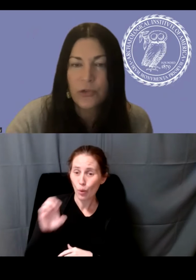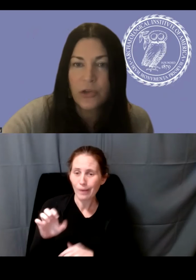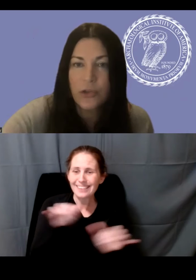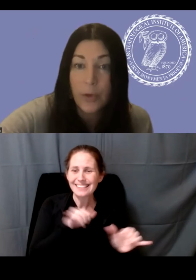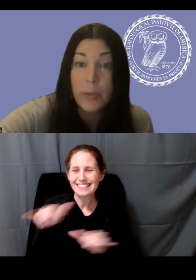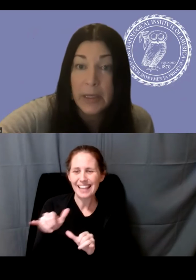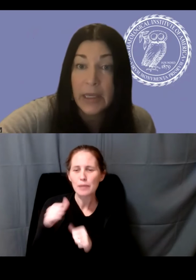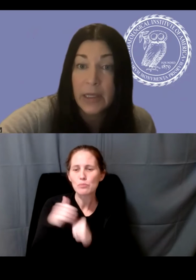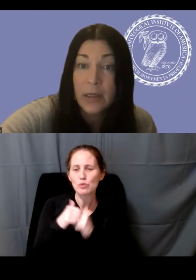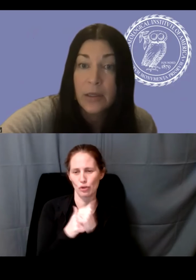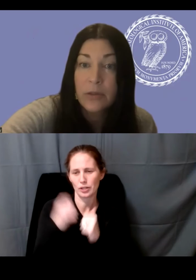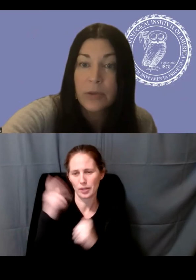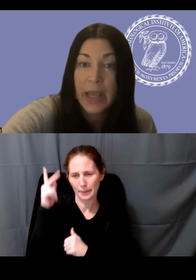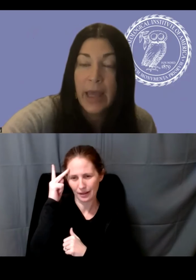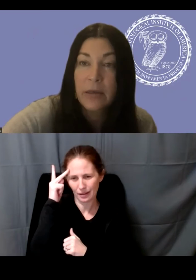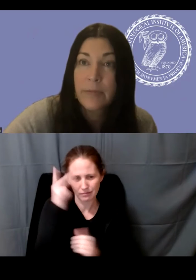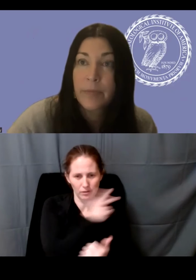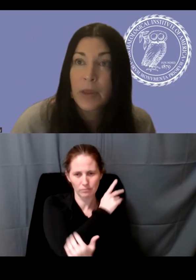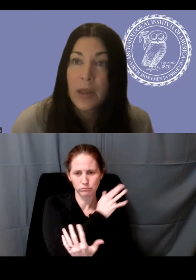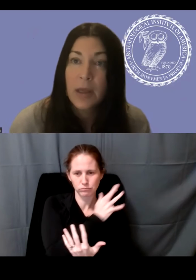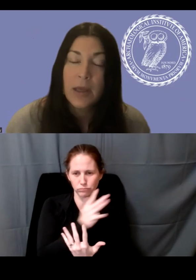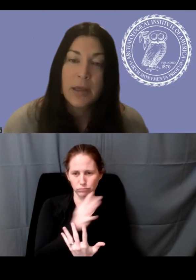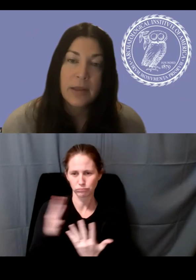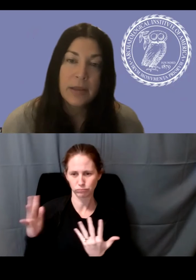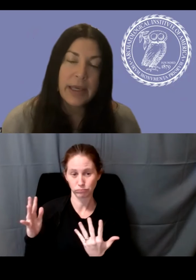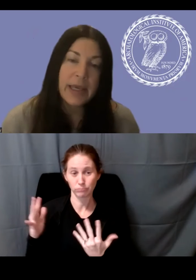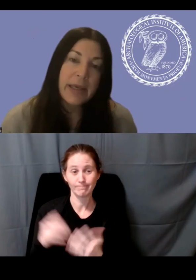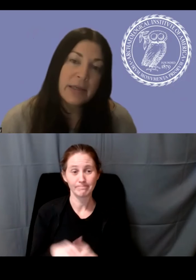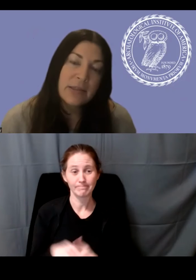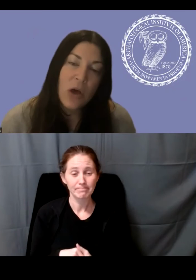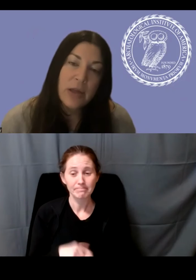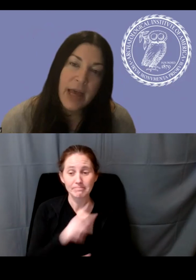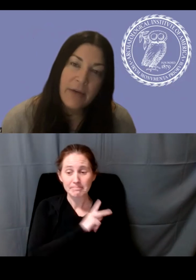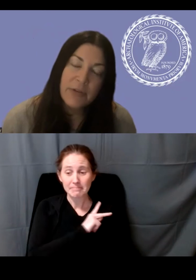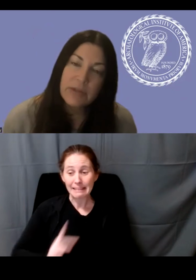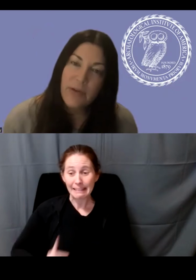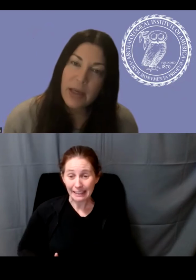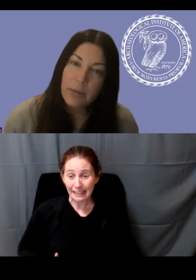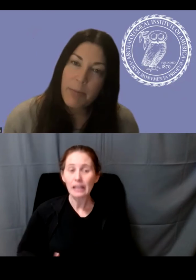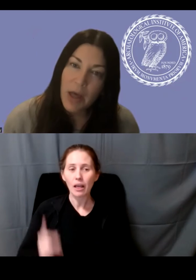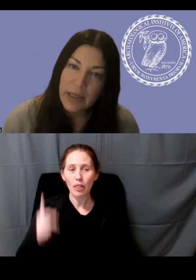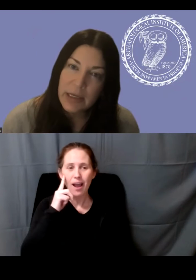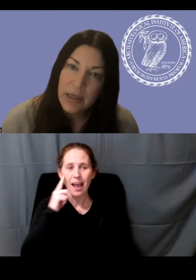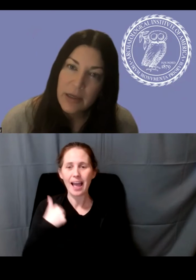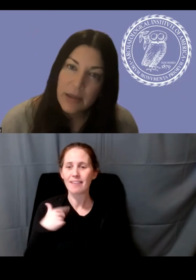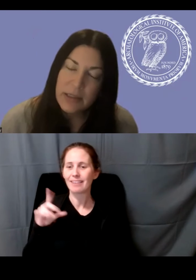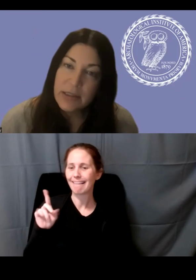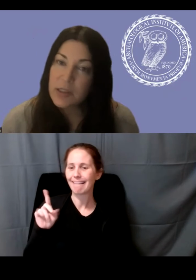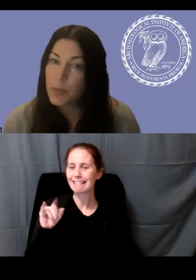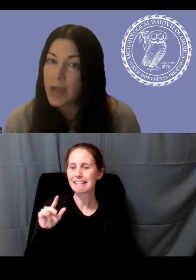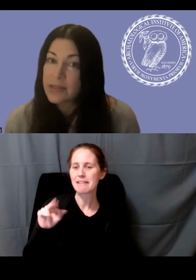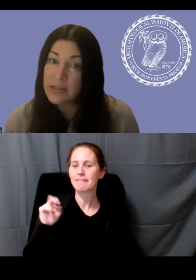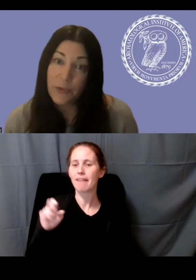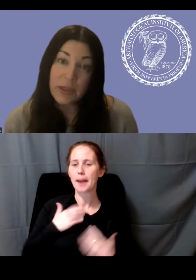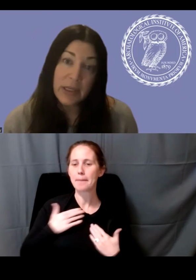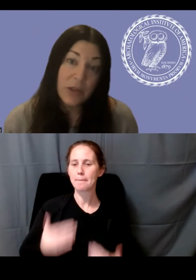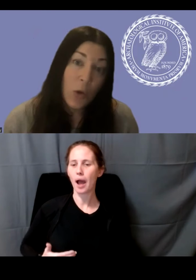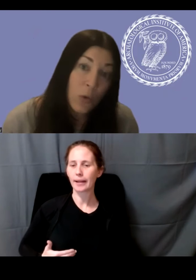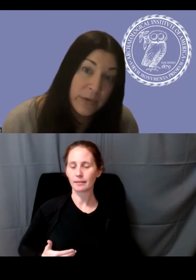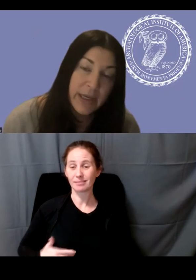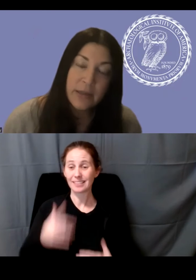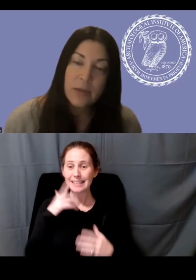political structure from the beginning to the end. The king is thought to have a divine body. This is expressed